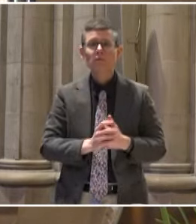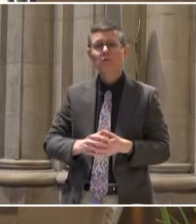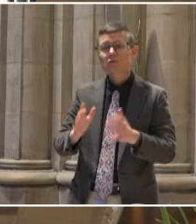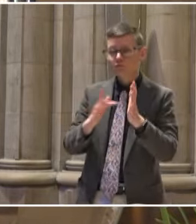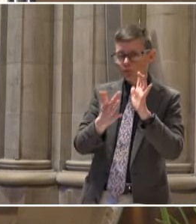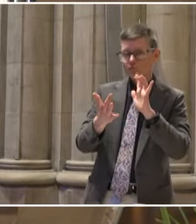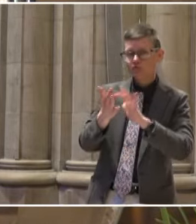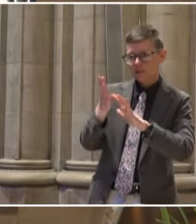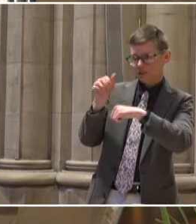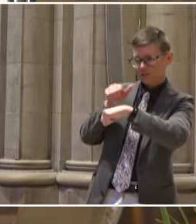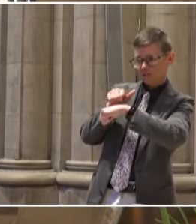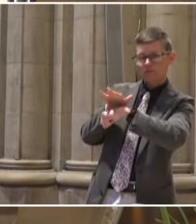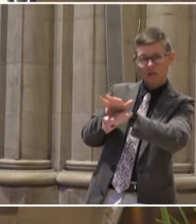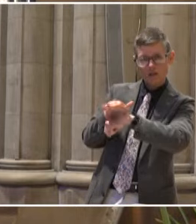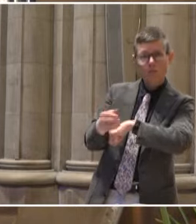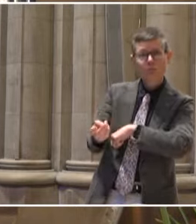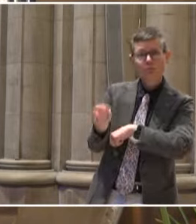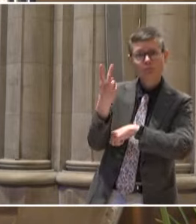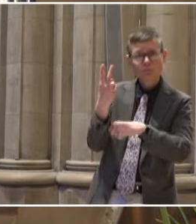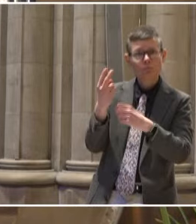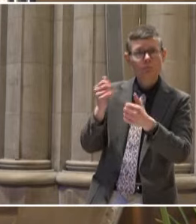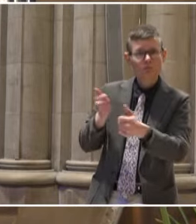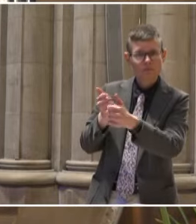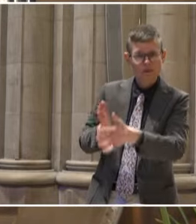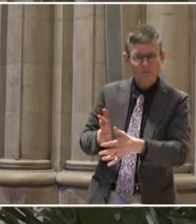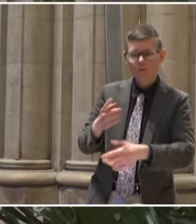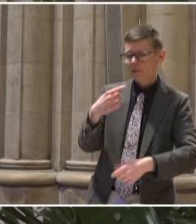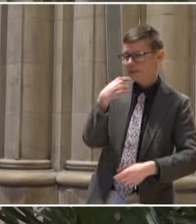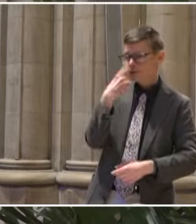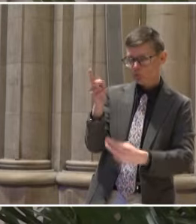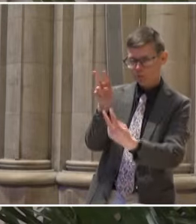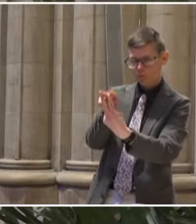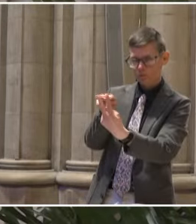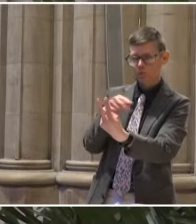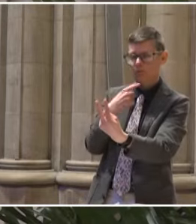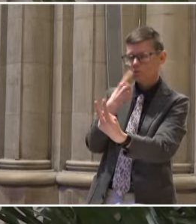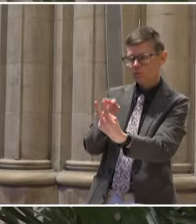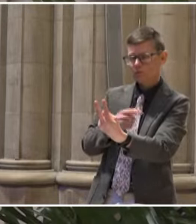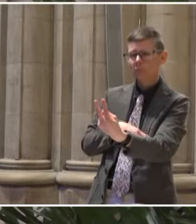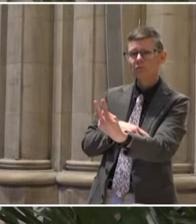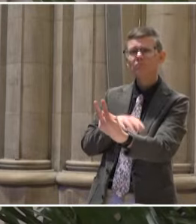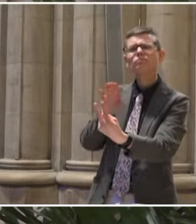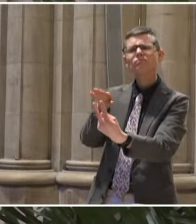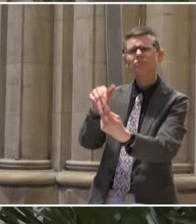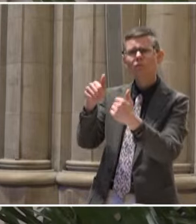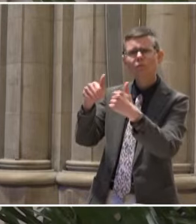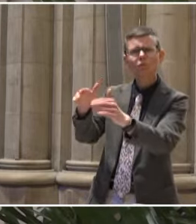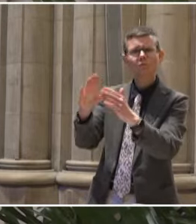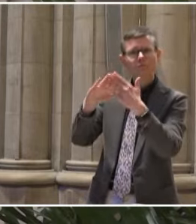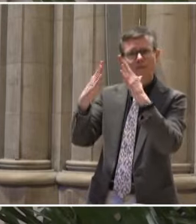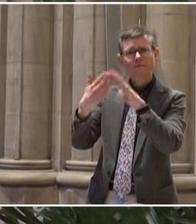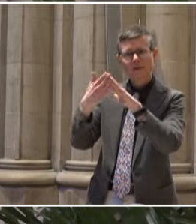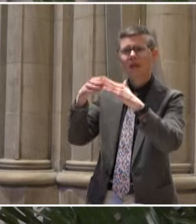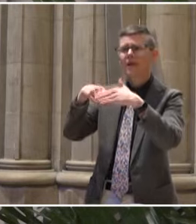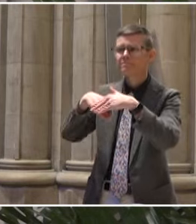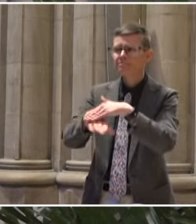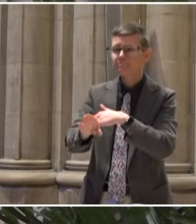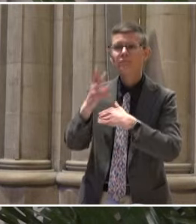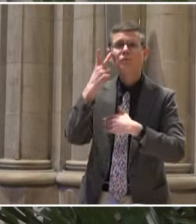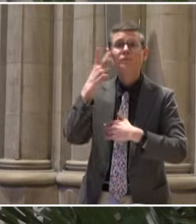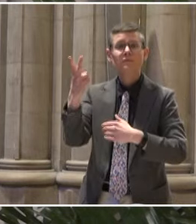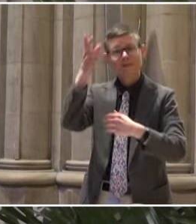sent two of his disciples, saying to them, "Go into the city, and a man carrying a